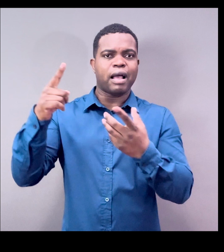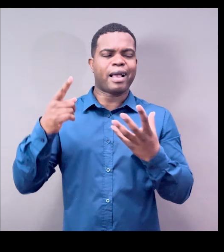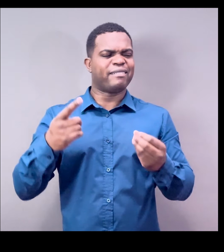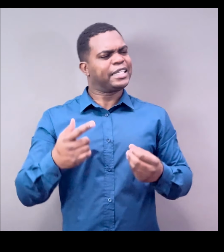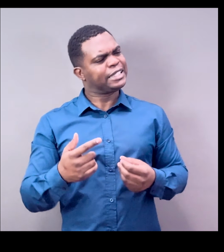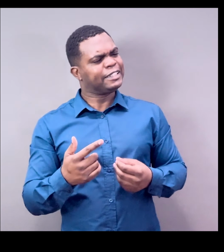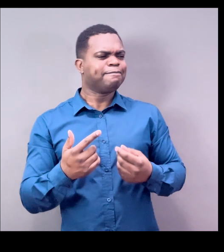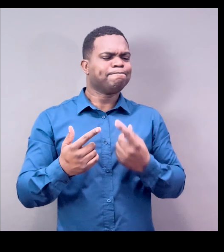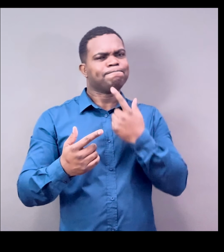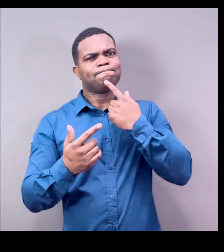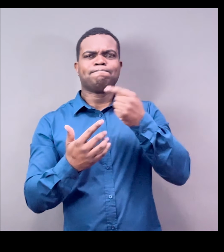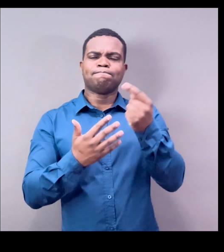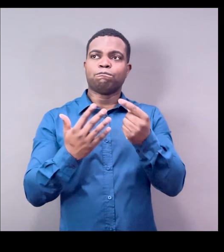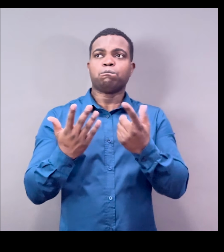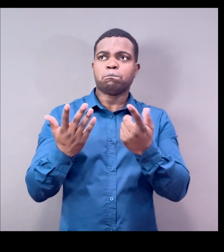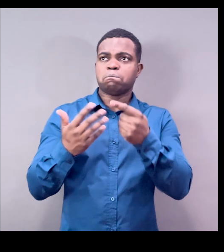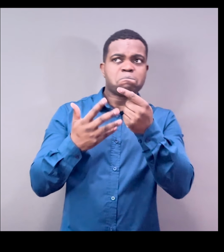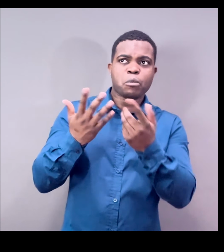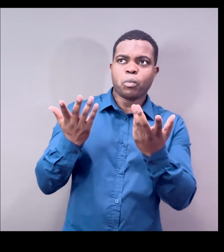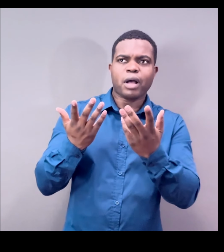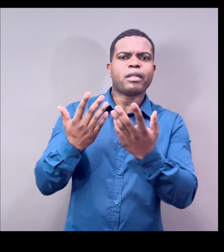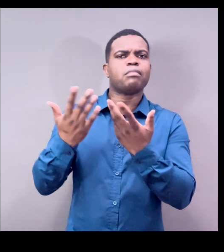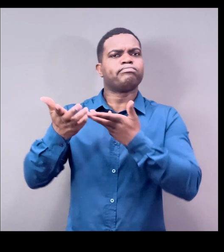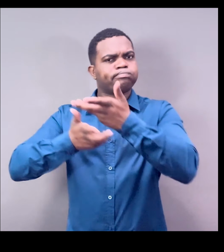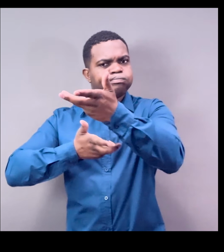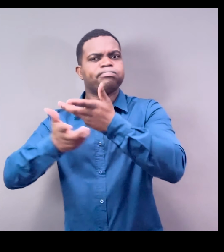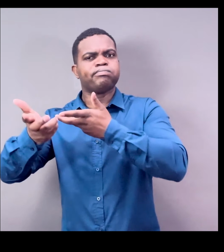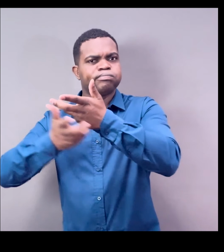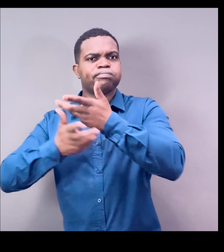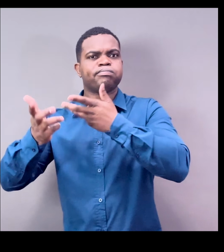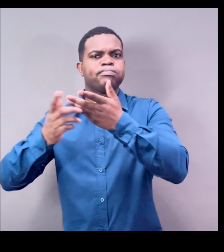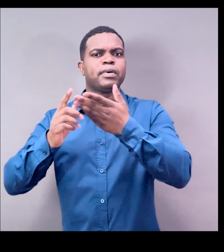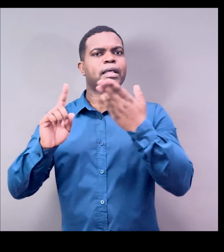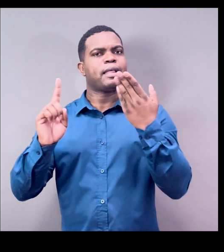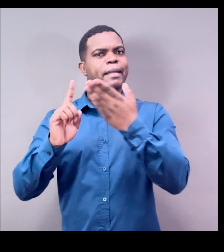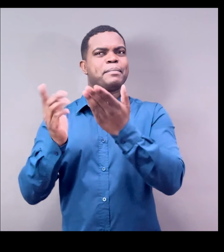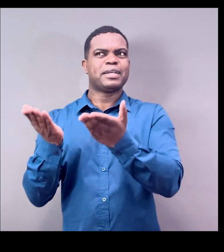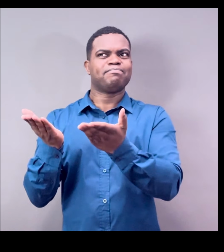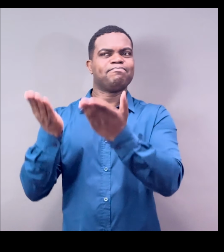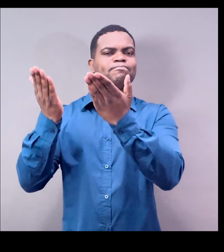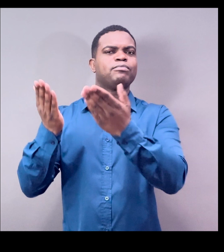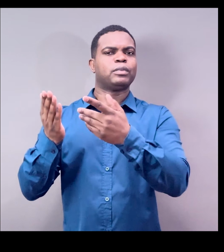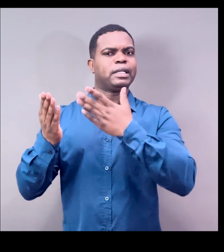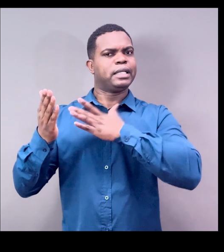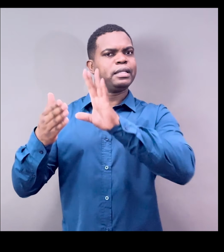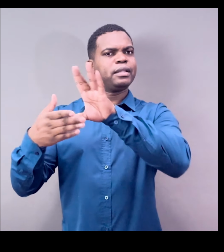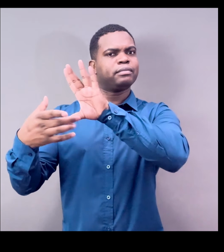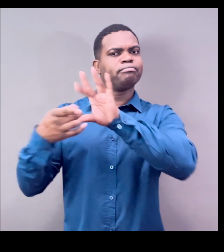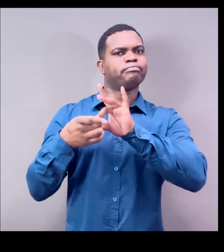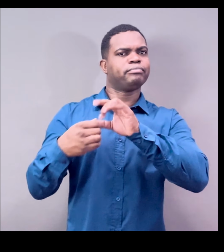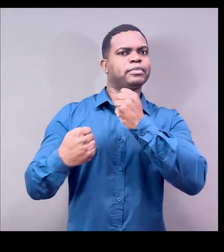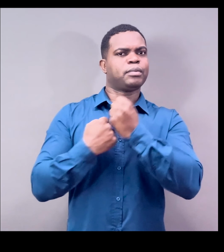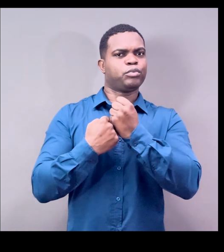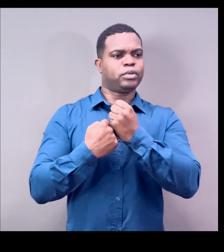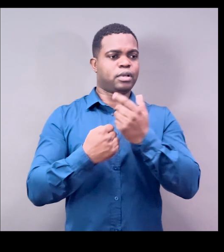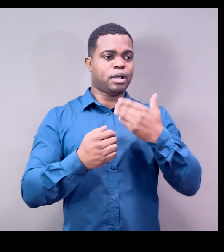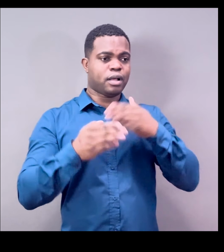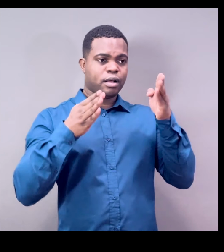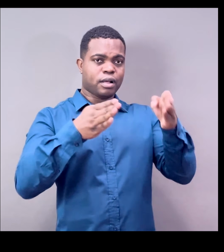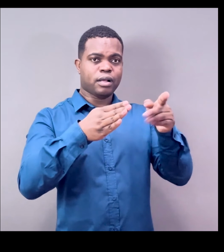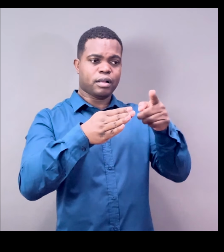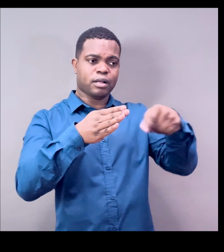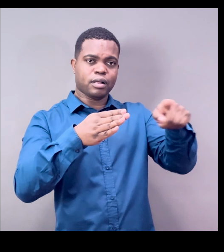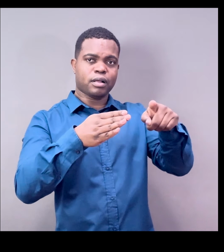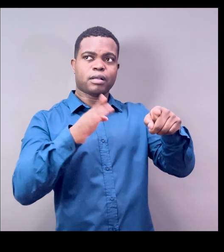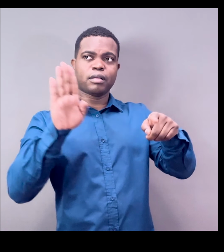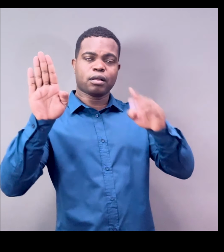that they will be able to influence your target audience because they